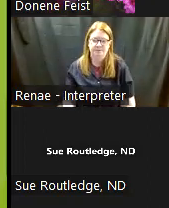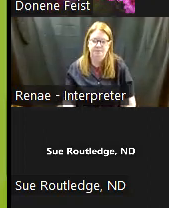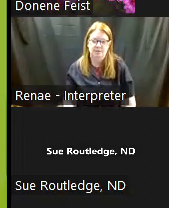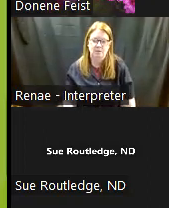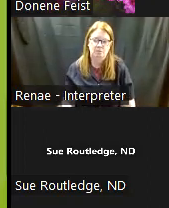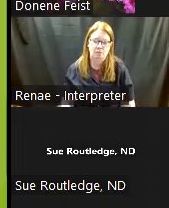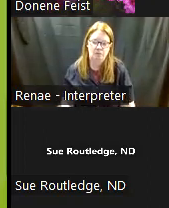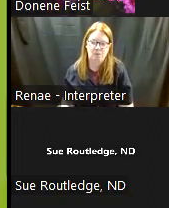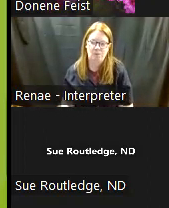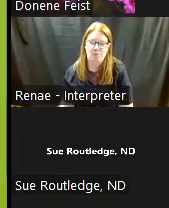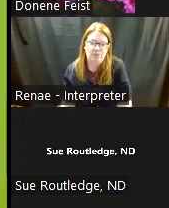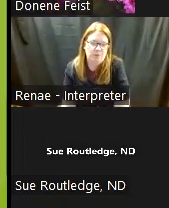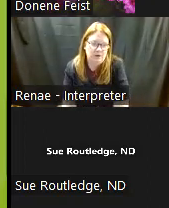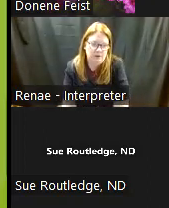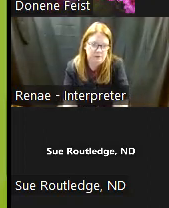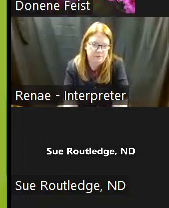Next.